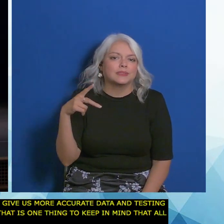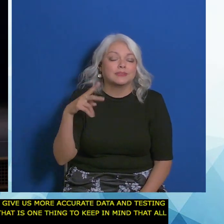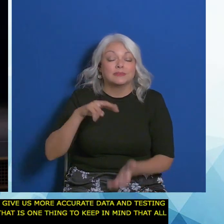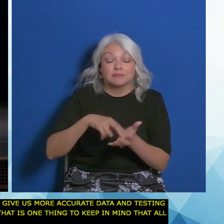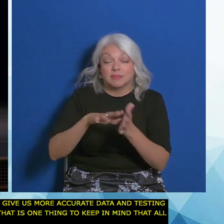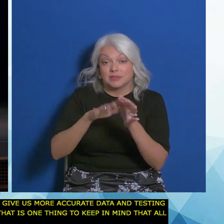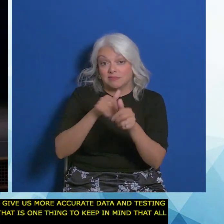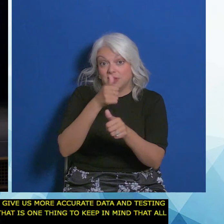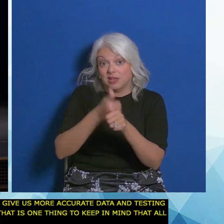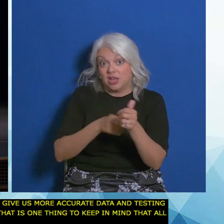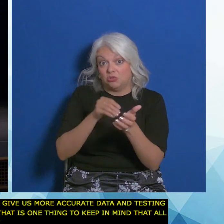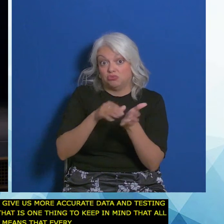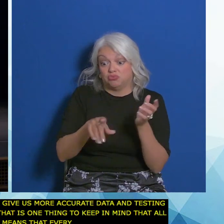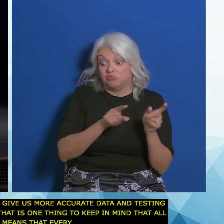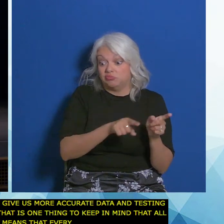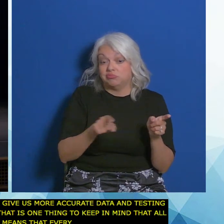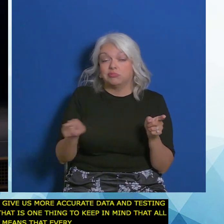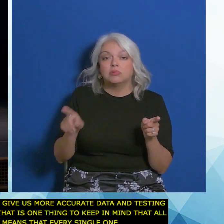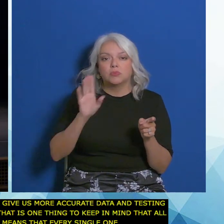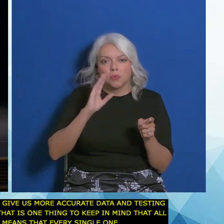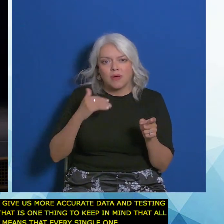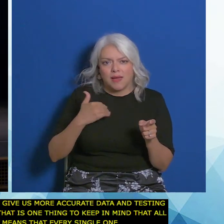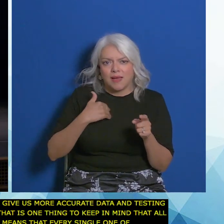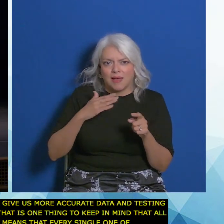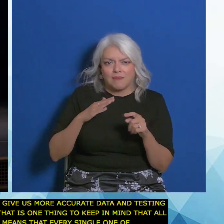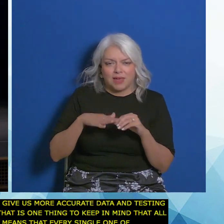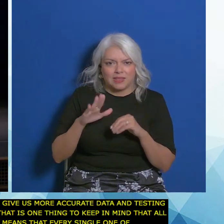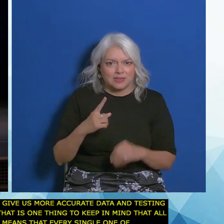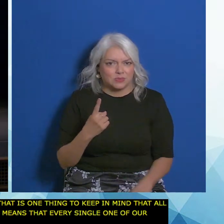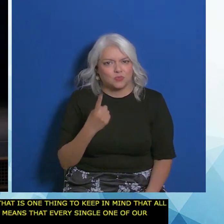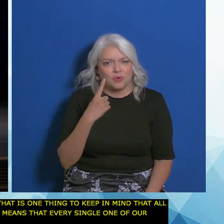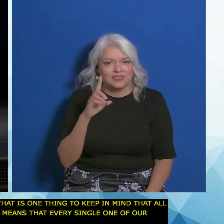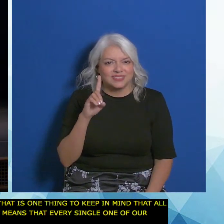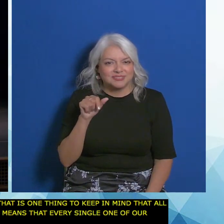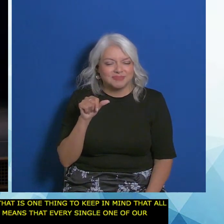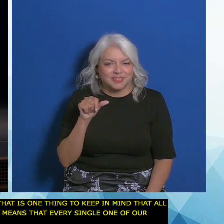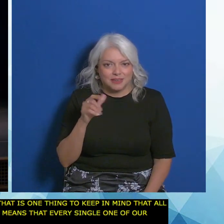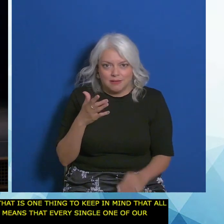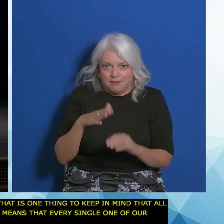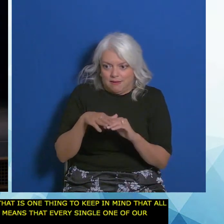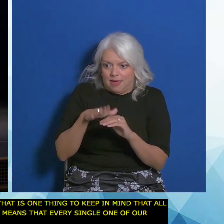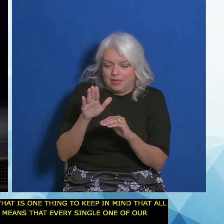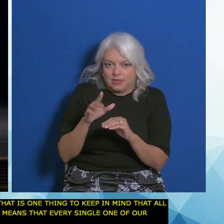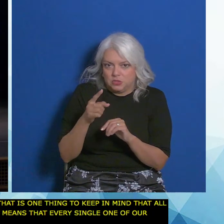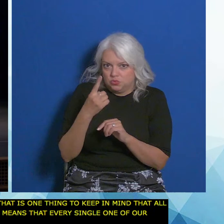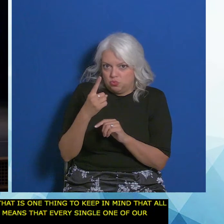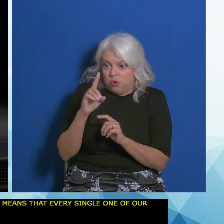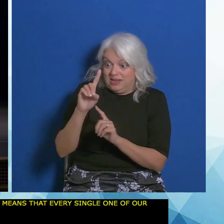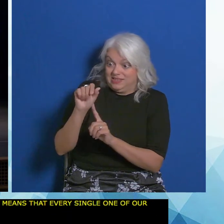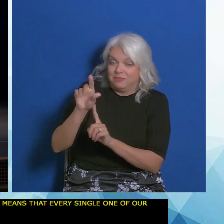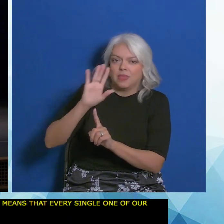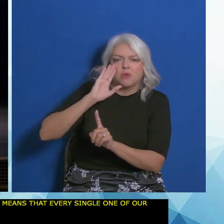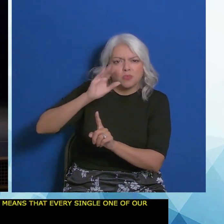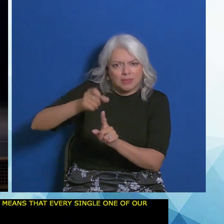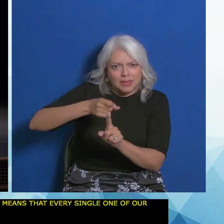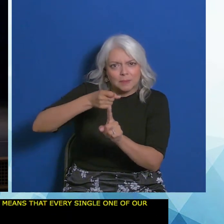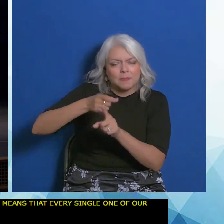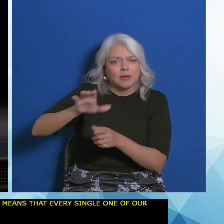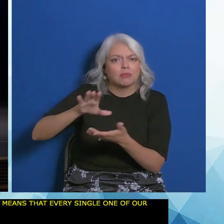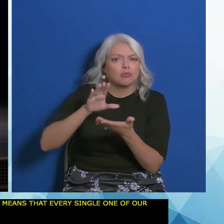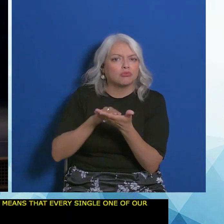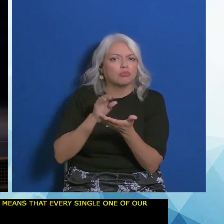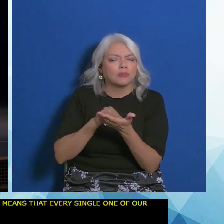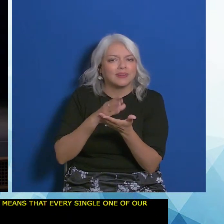every single one of our students is going to have at least one disability. At least one disability that will impact their